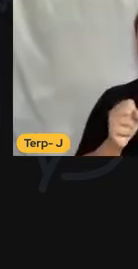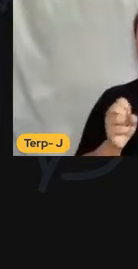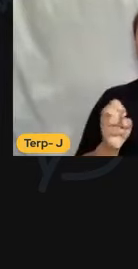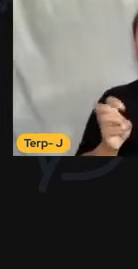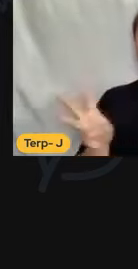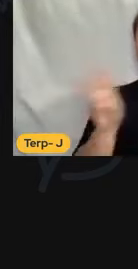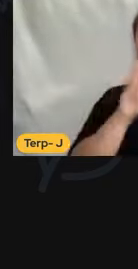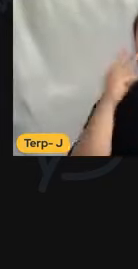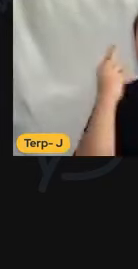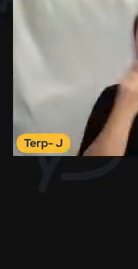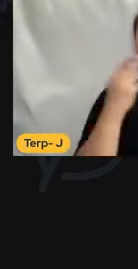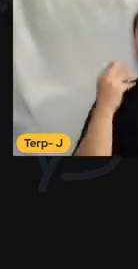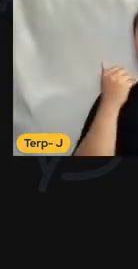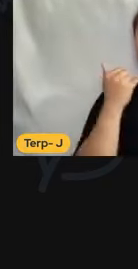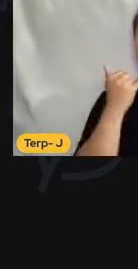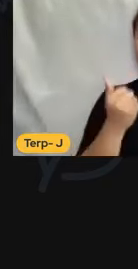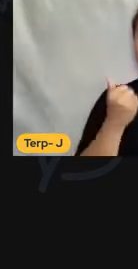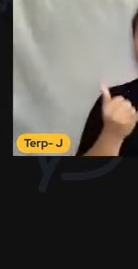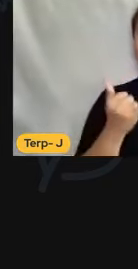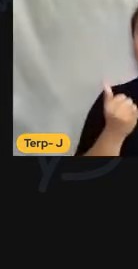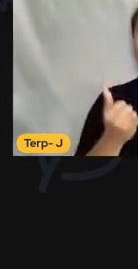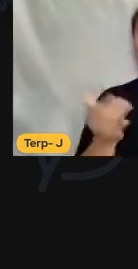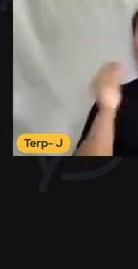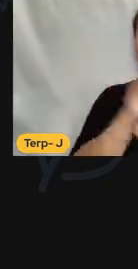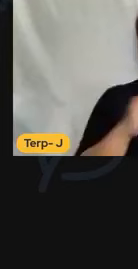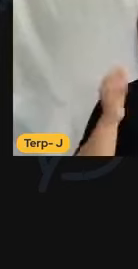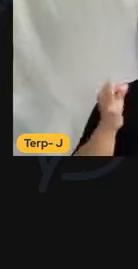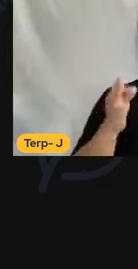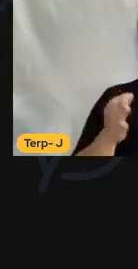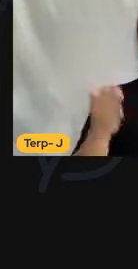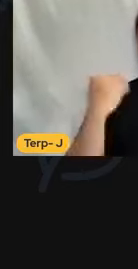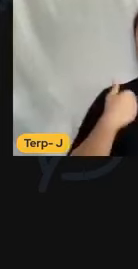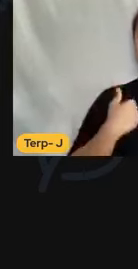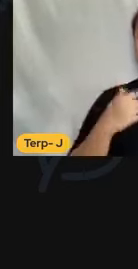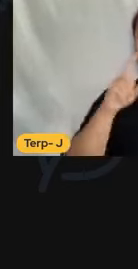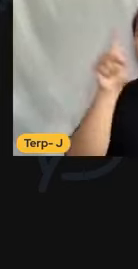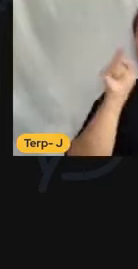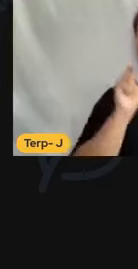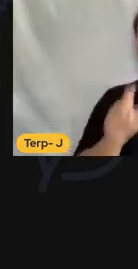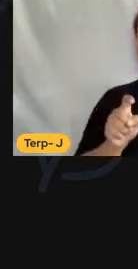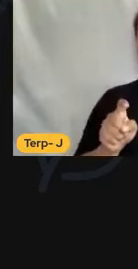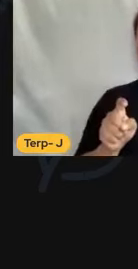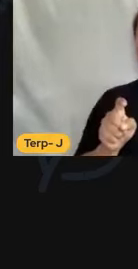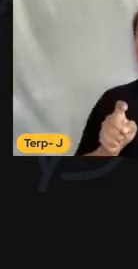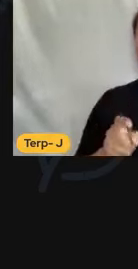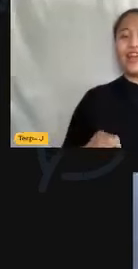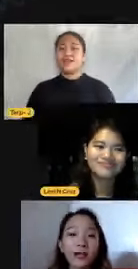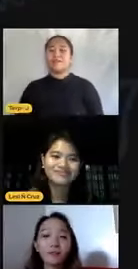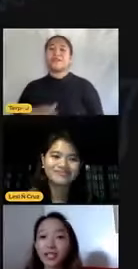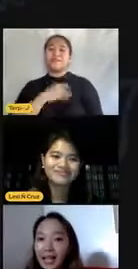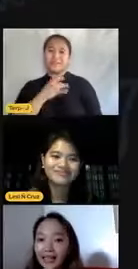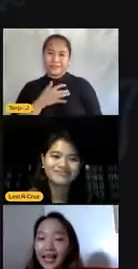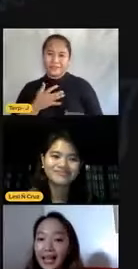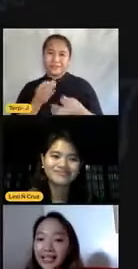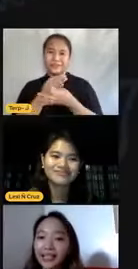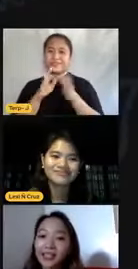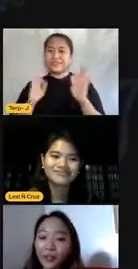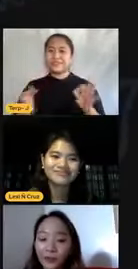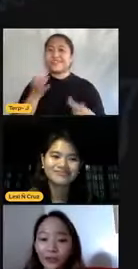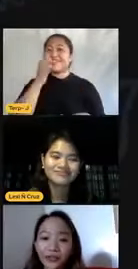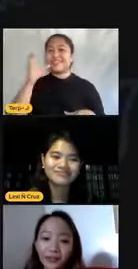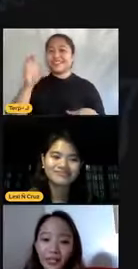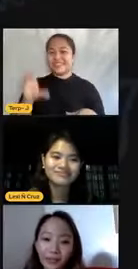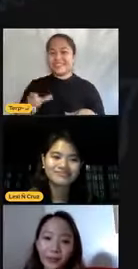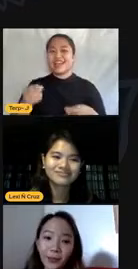so again, if you have any questions, just feel free to chat the Hands